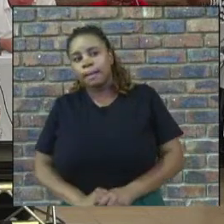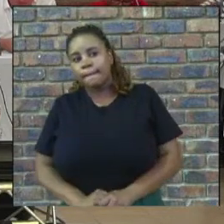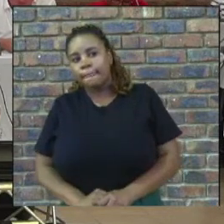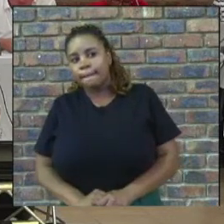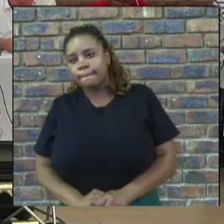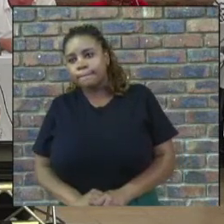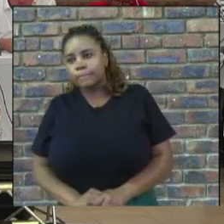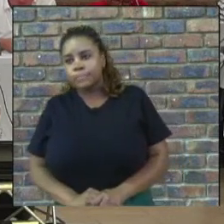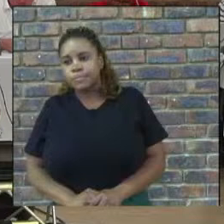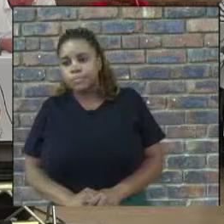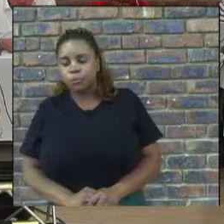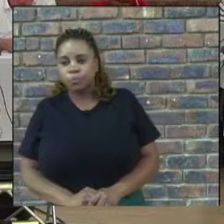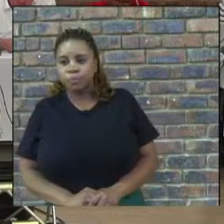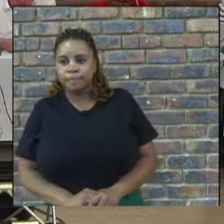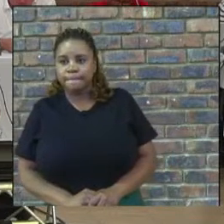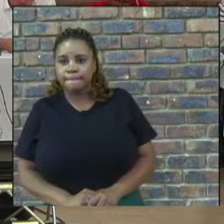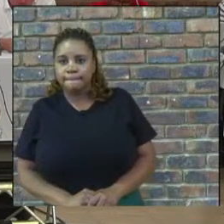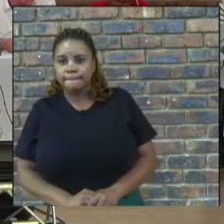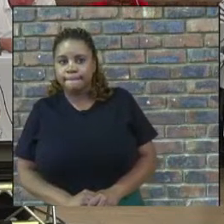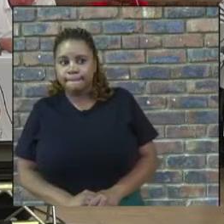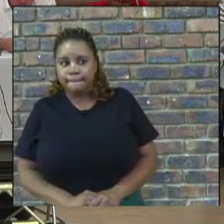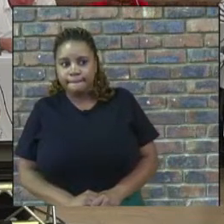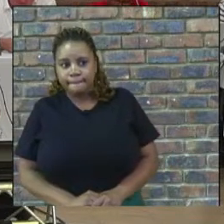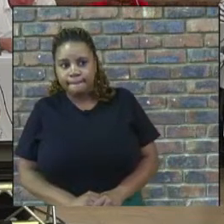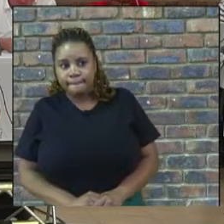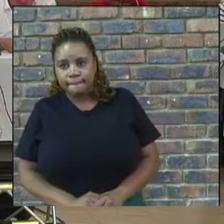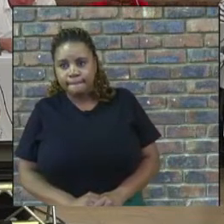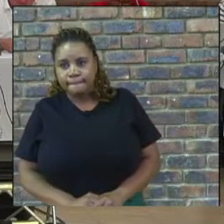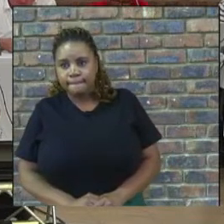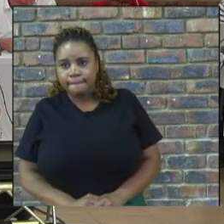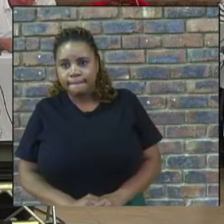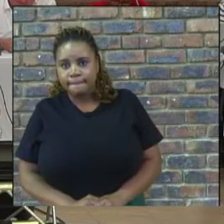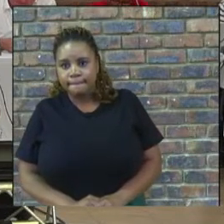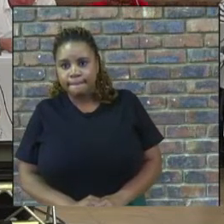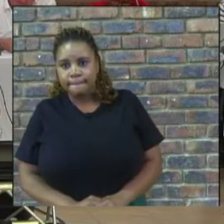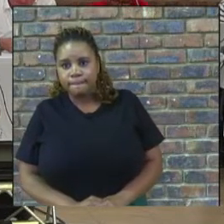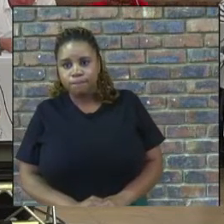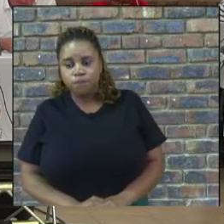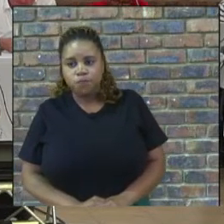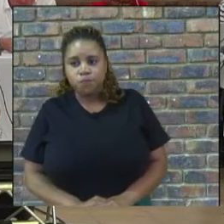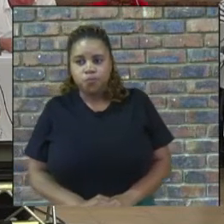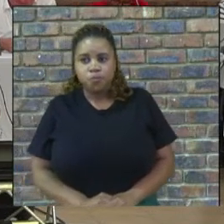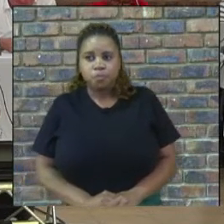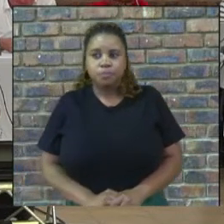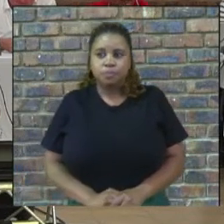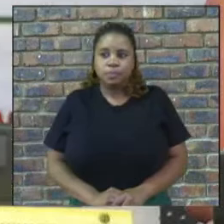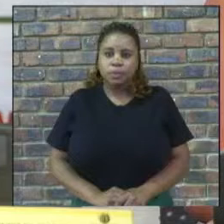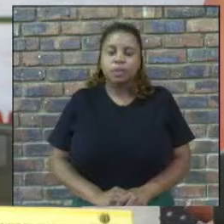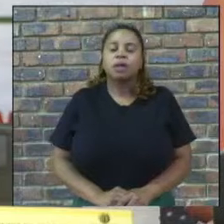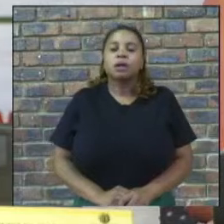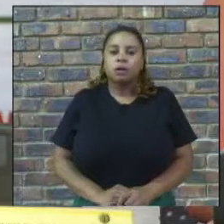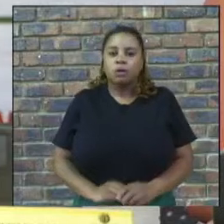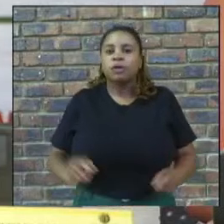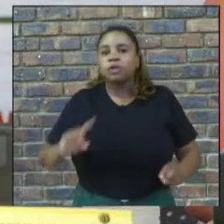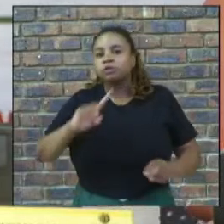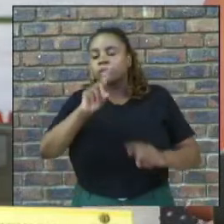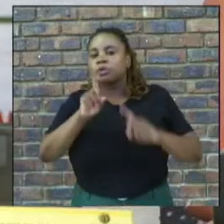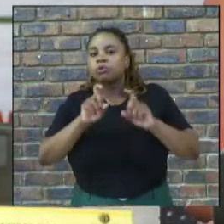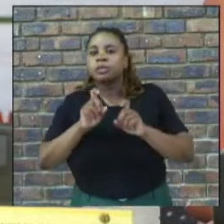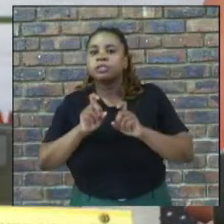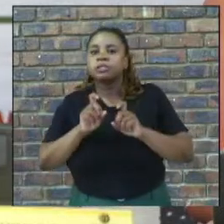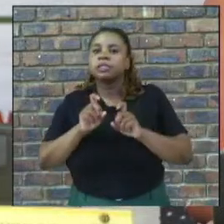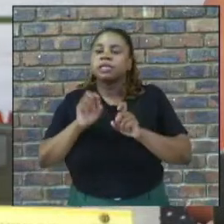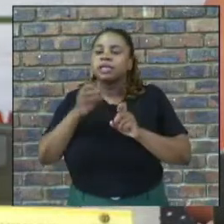Masha, respond to some of the issues, including the GEP problems. Where do we go when we have challenges? Where